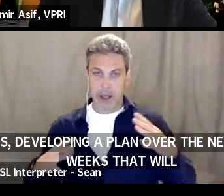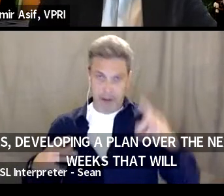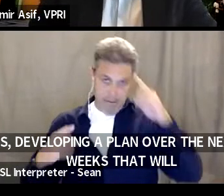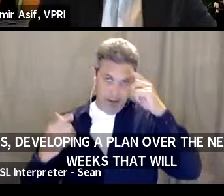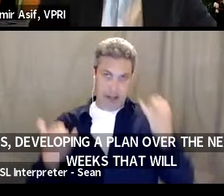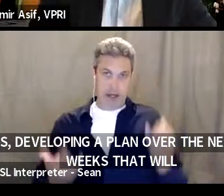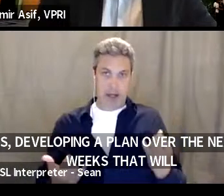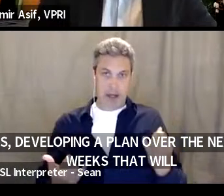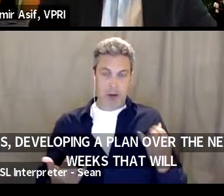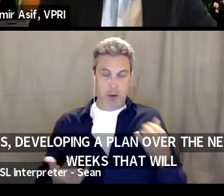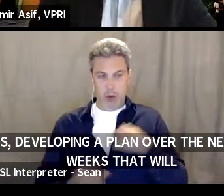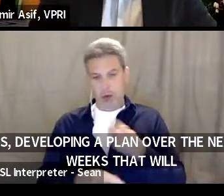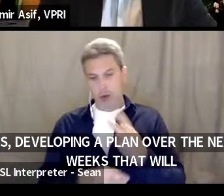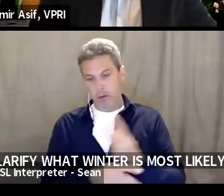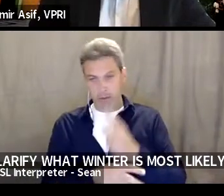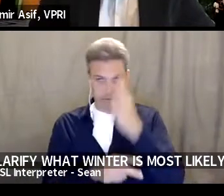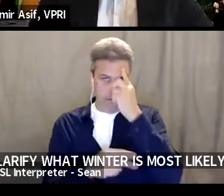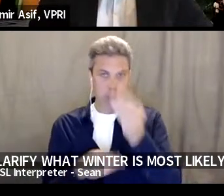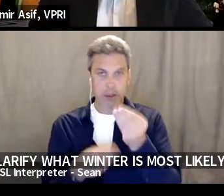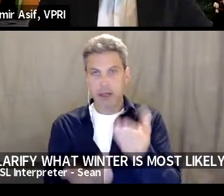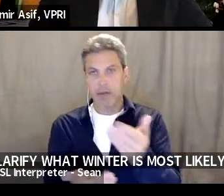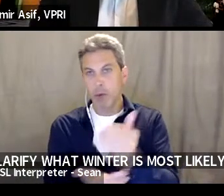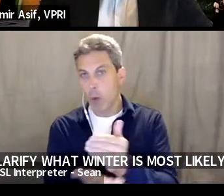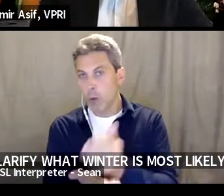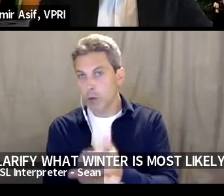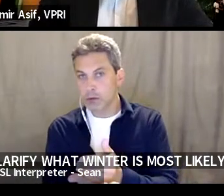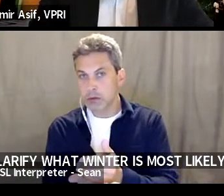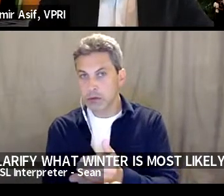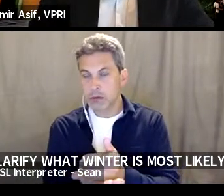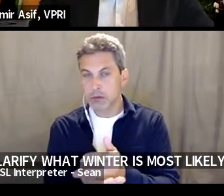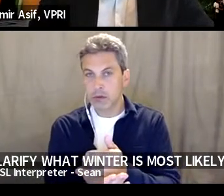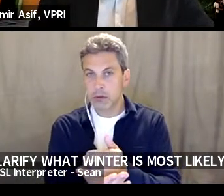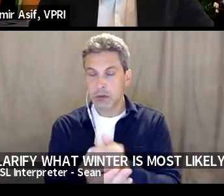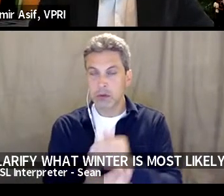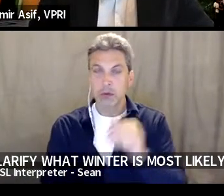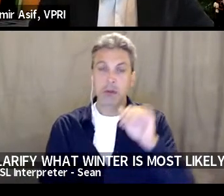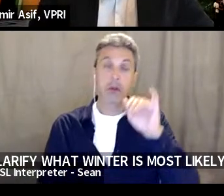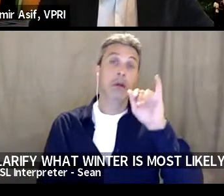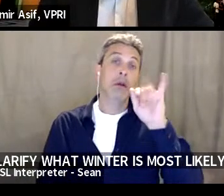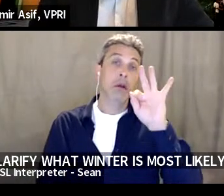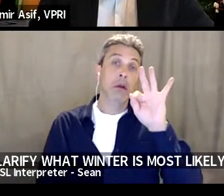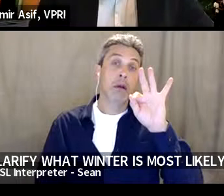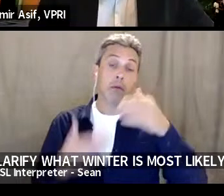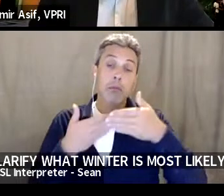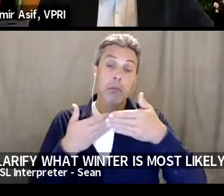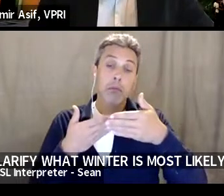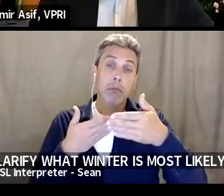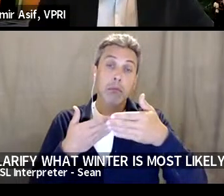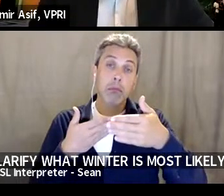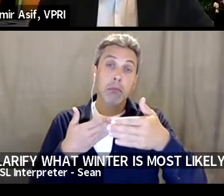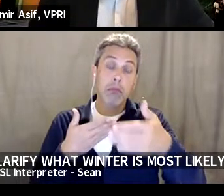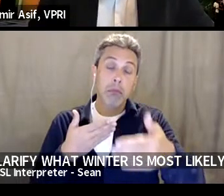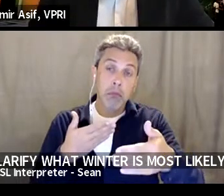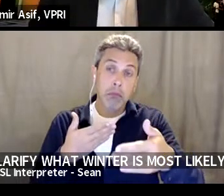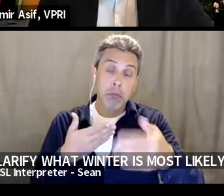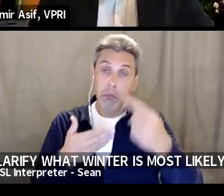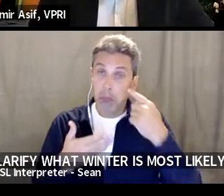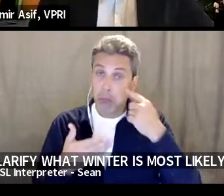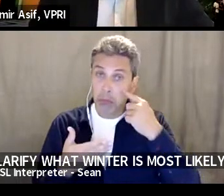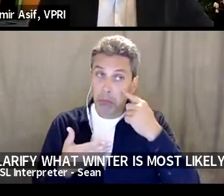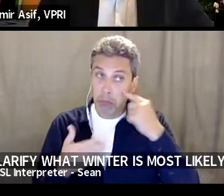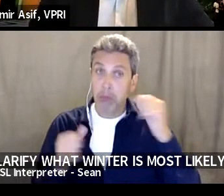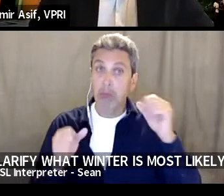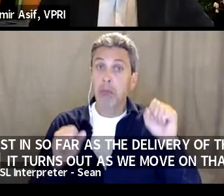of the courses. If it turns out as we move on that it's possible to